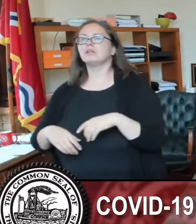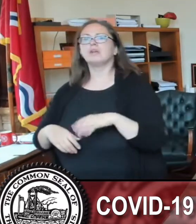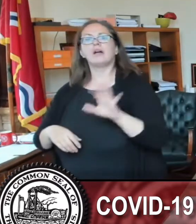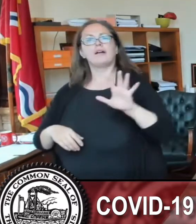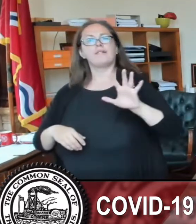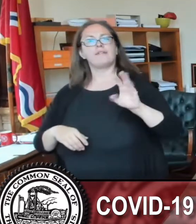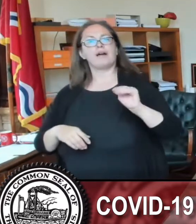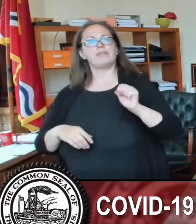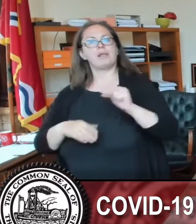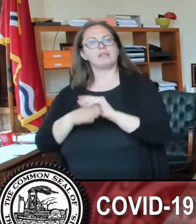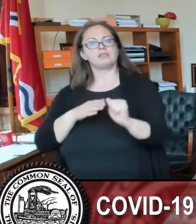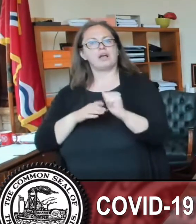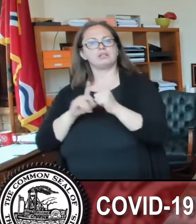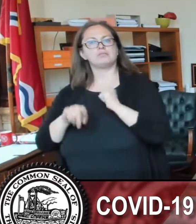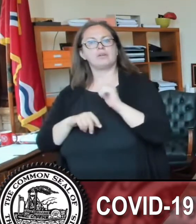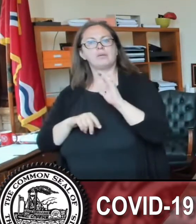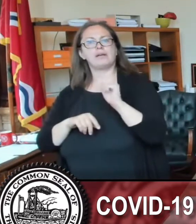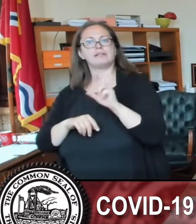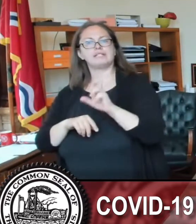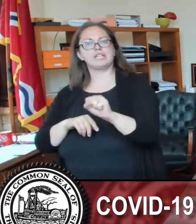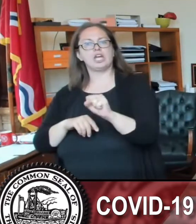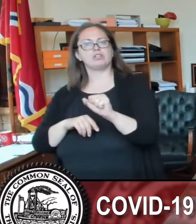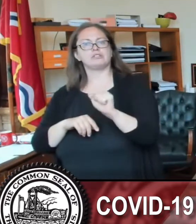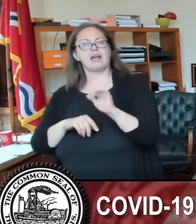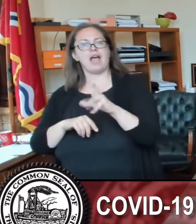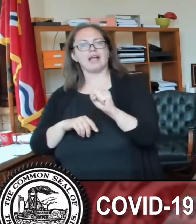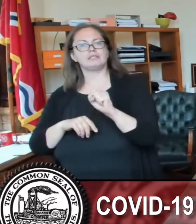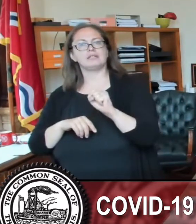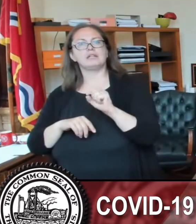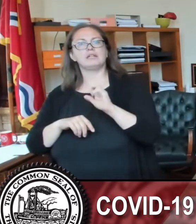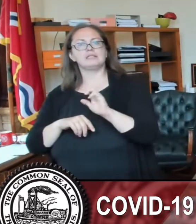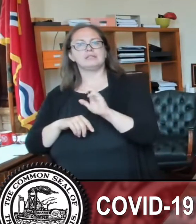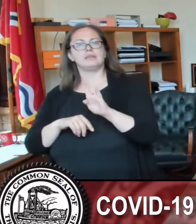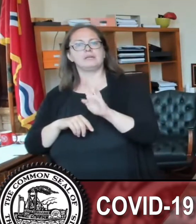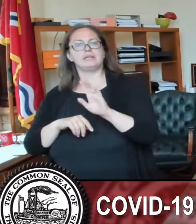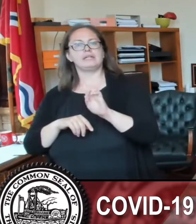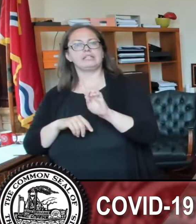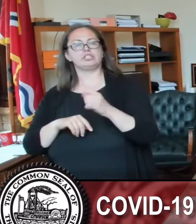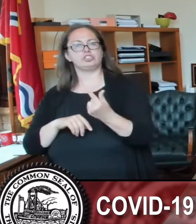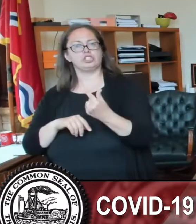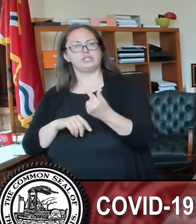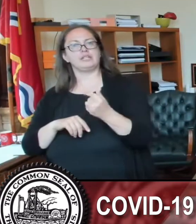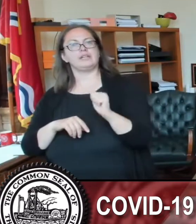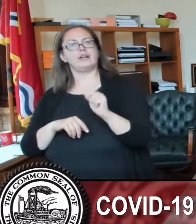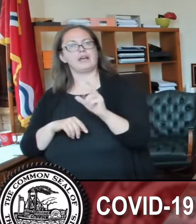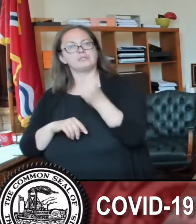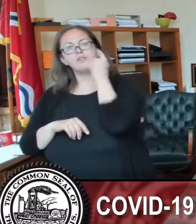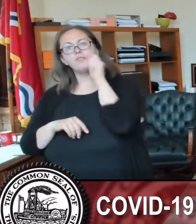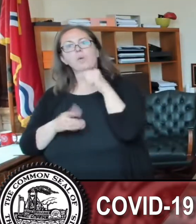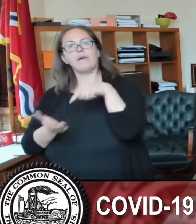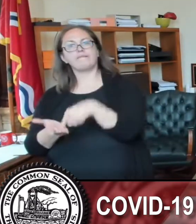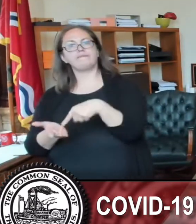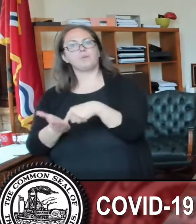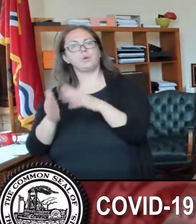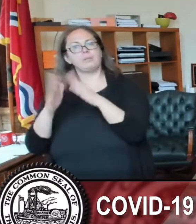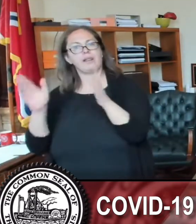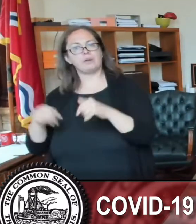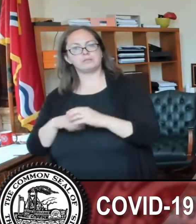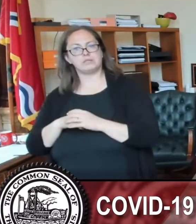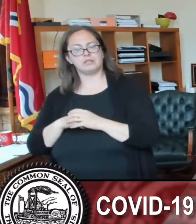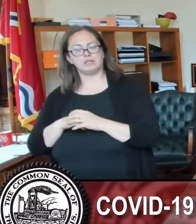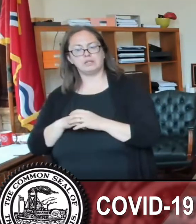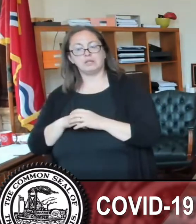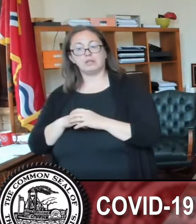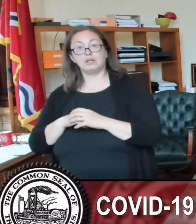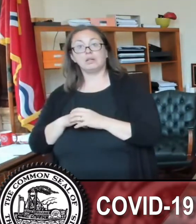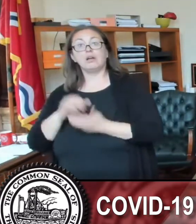million of the CARES Act CDBG funds to affordable housing. And the largest